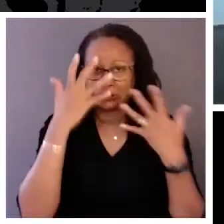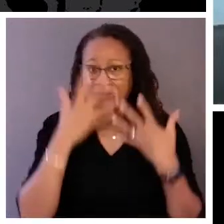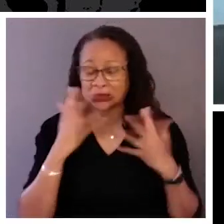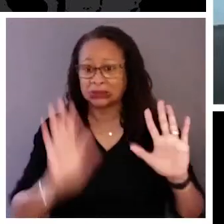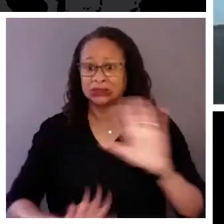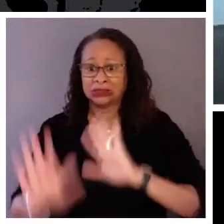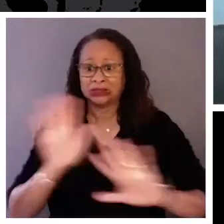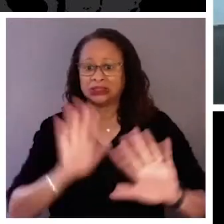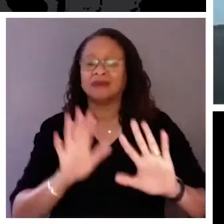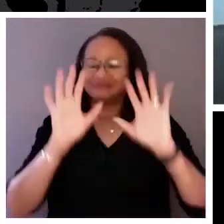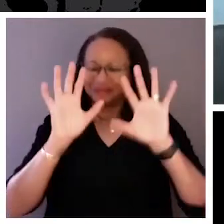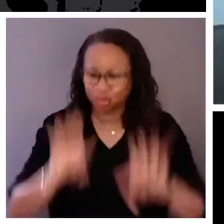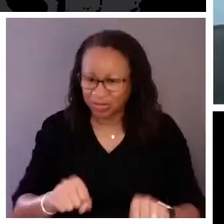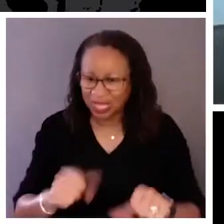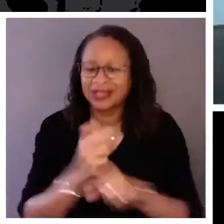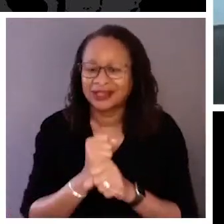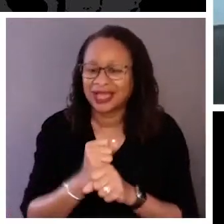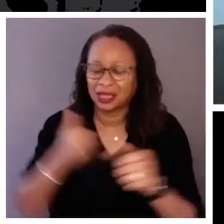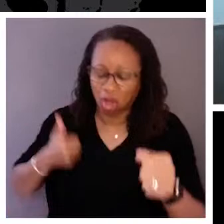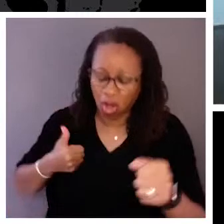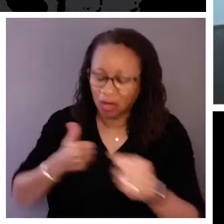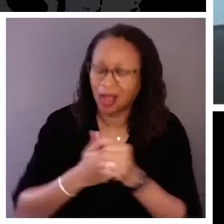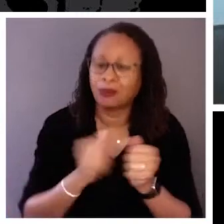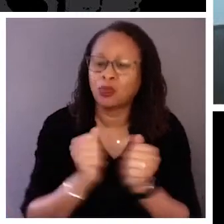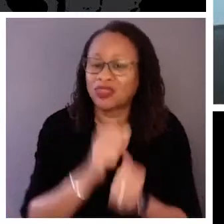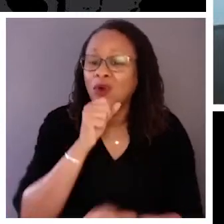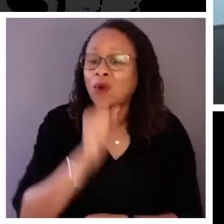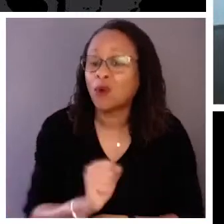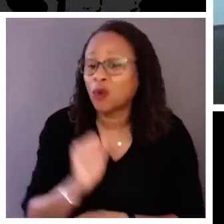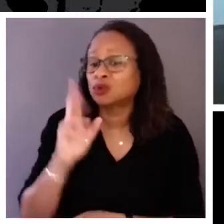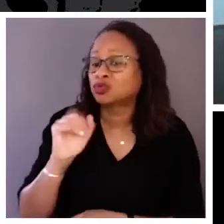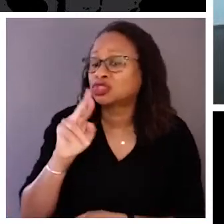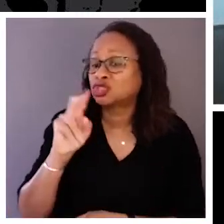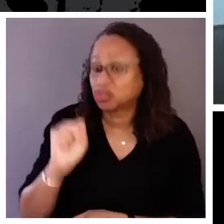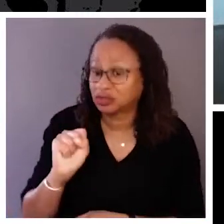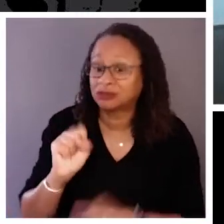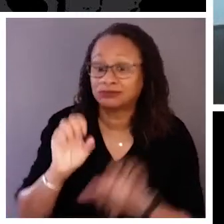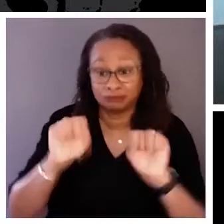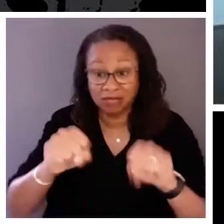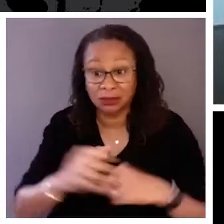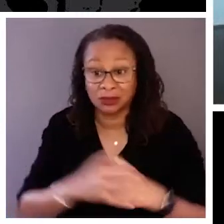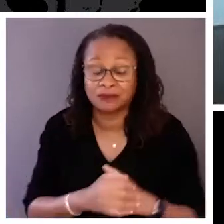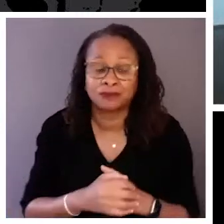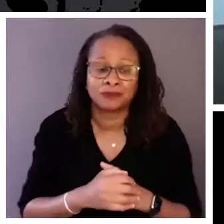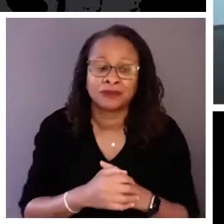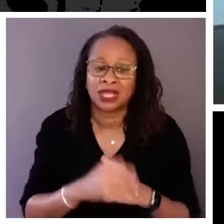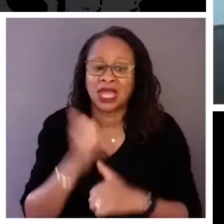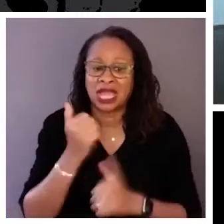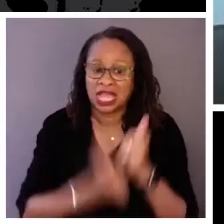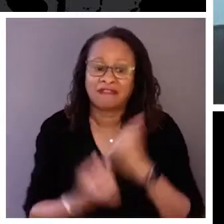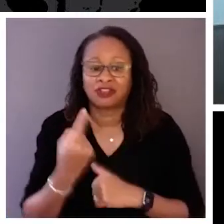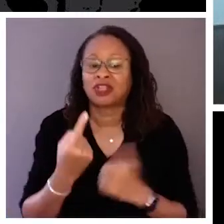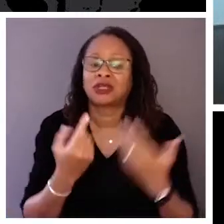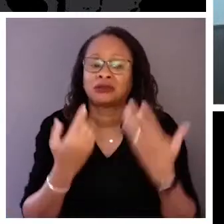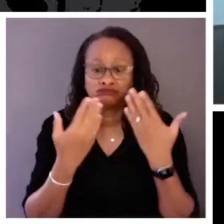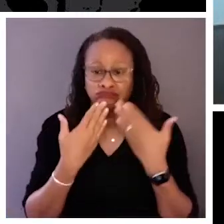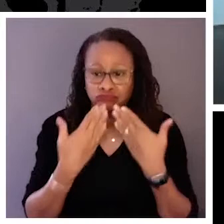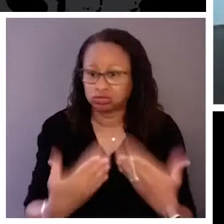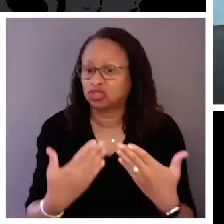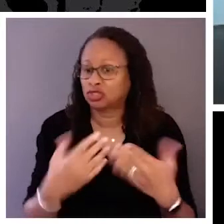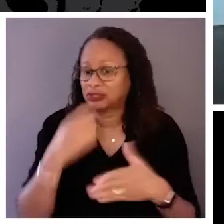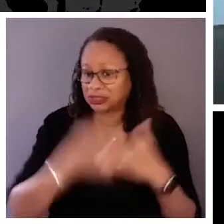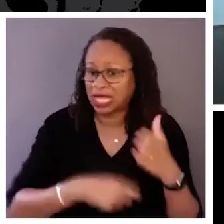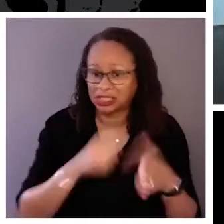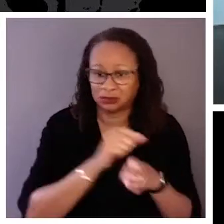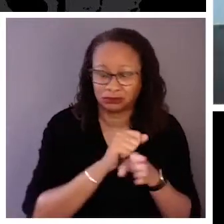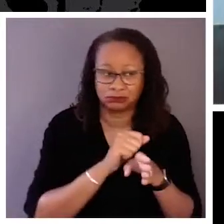can get those returns caught up. Believe me, you can. It's possible. And every good tax professional, every